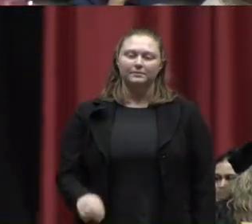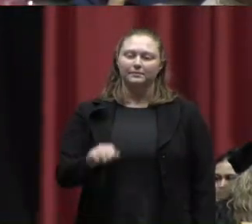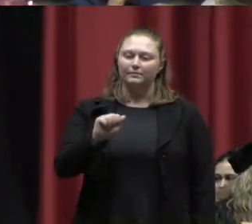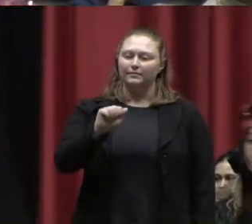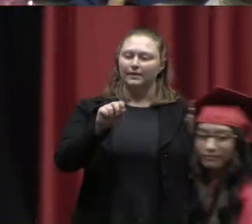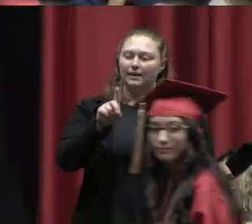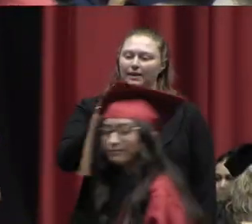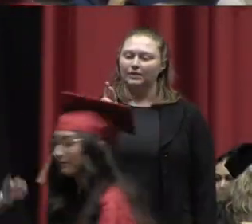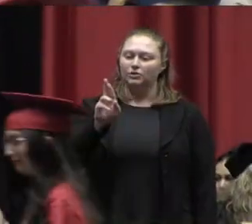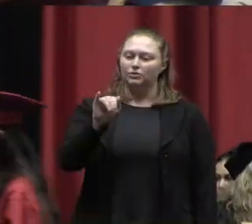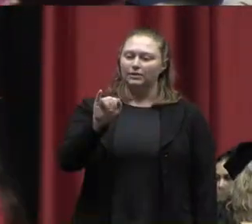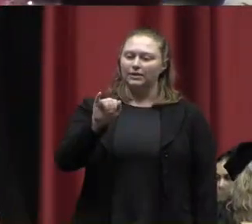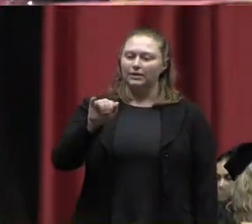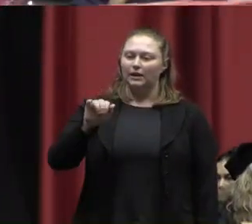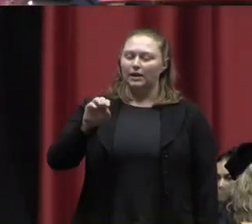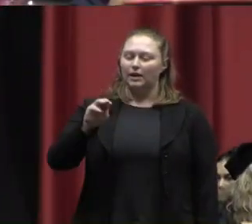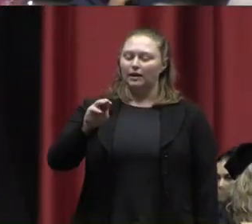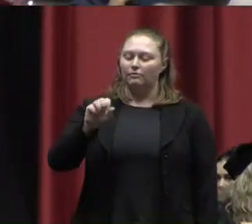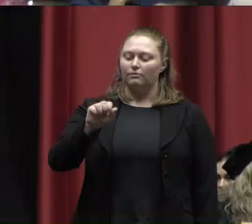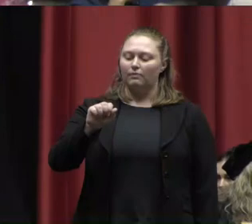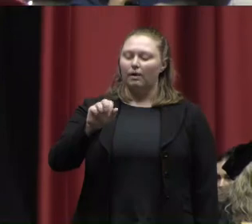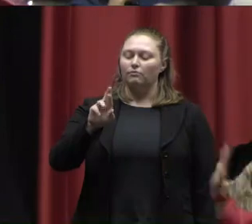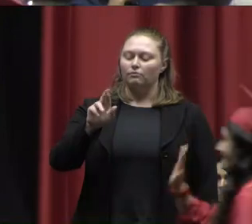Adrian Ontiveros.